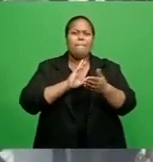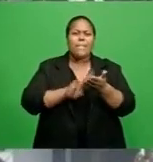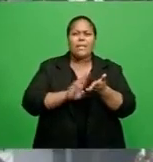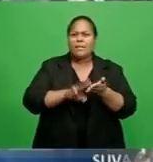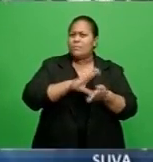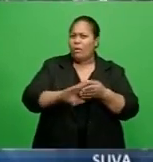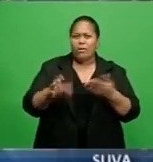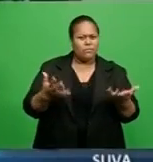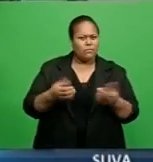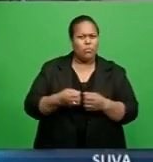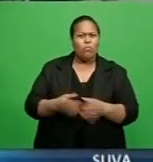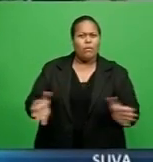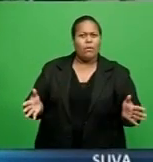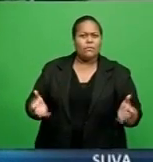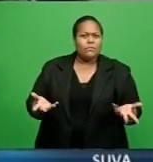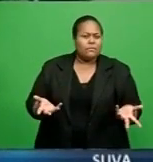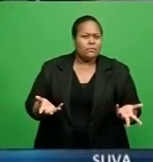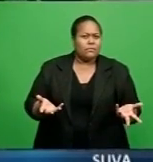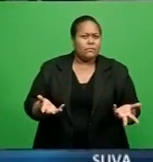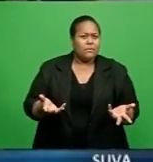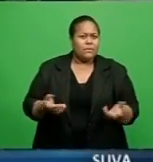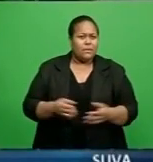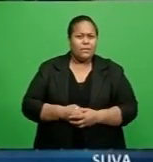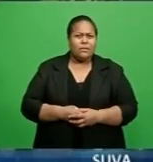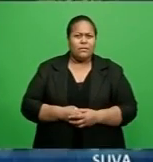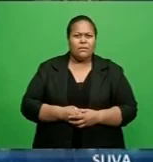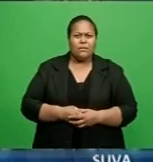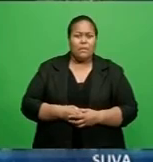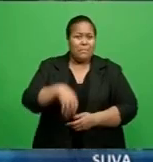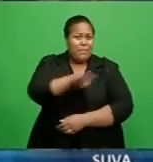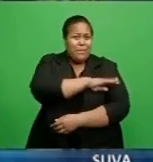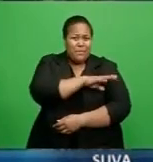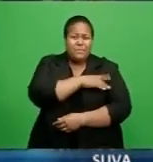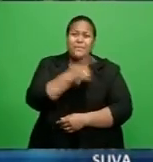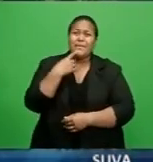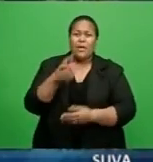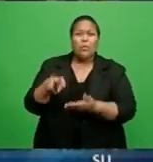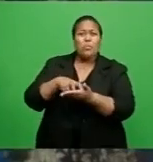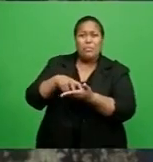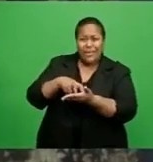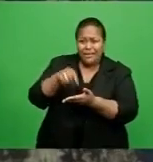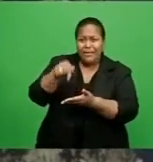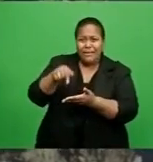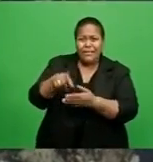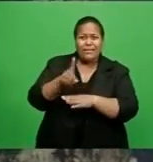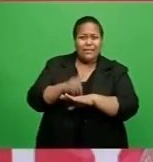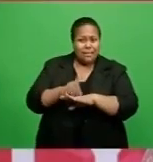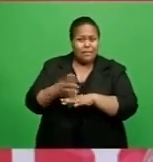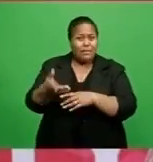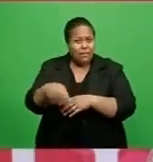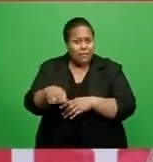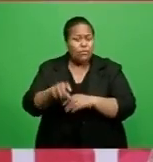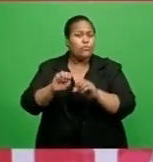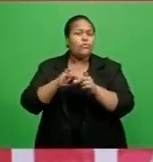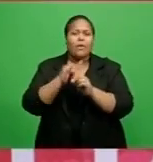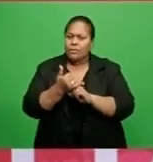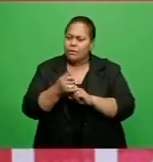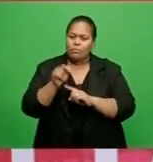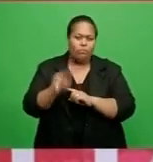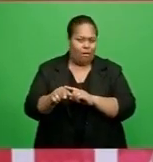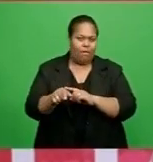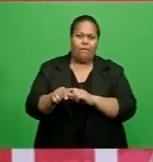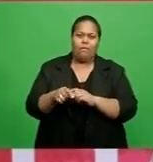According to the Prime Minister, it's the vulnerable in society who are most at risk from fires. The people most at